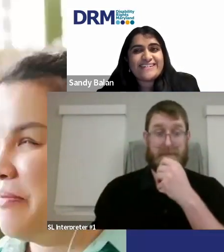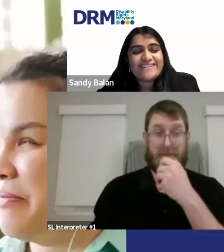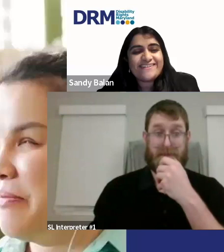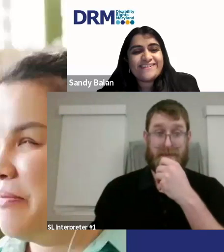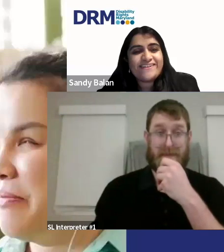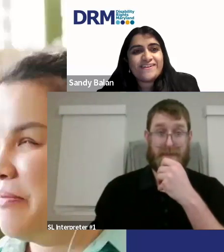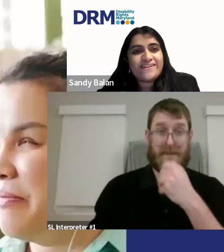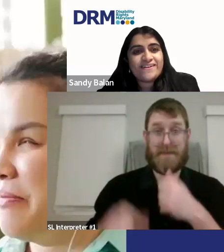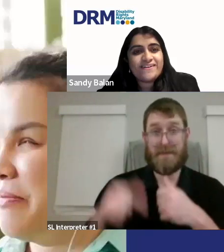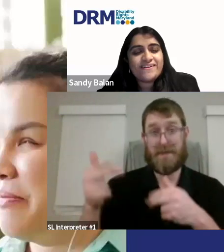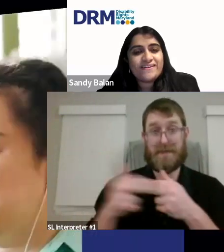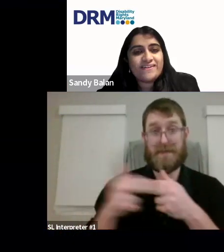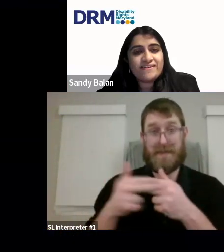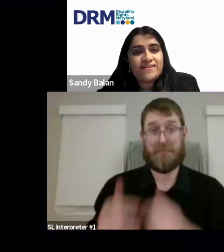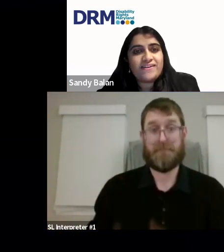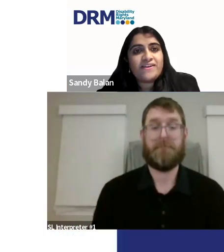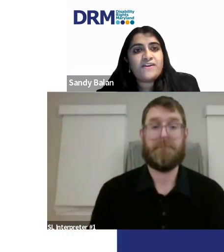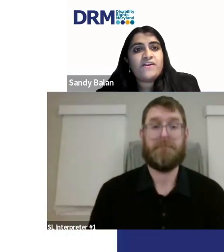Next slide.